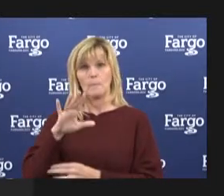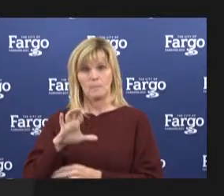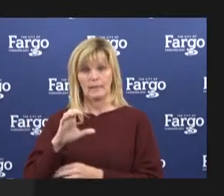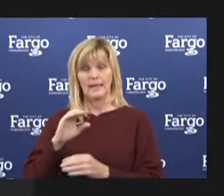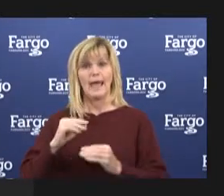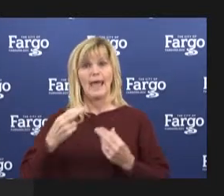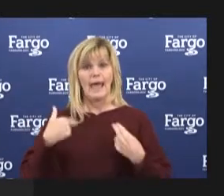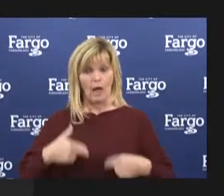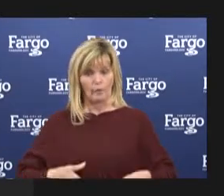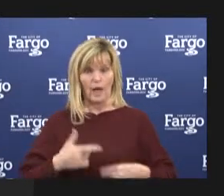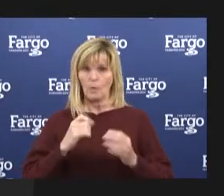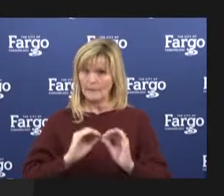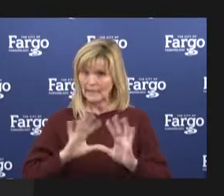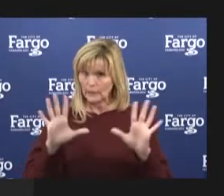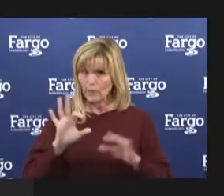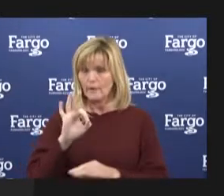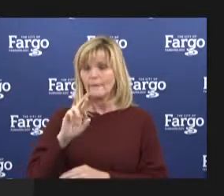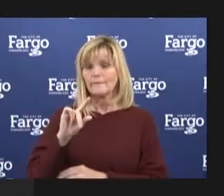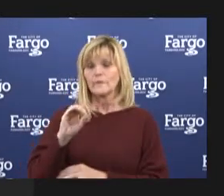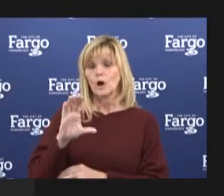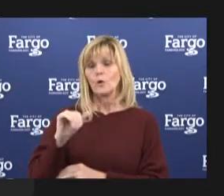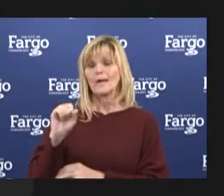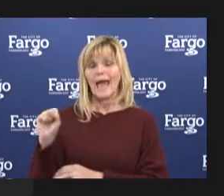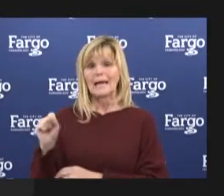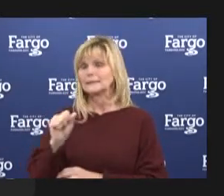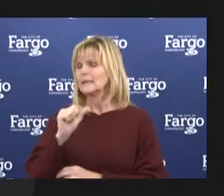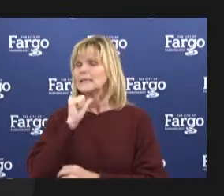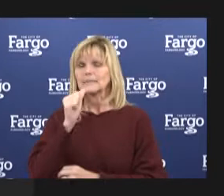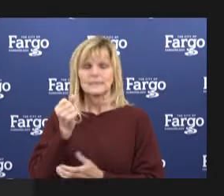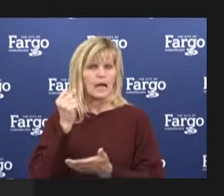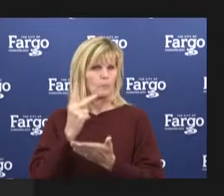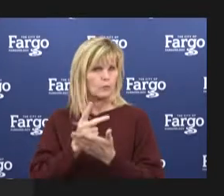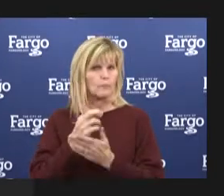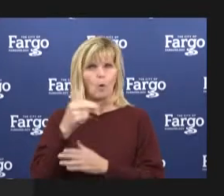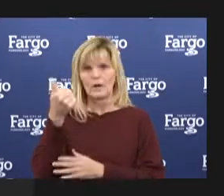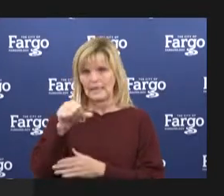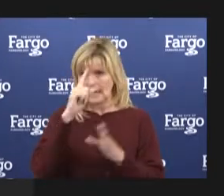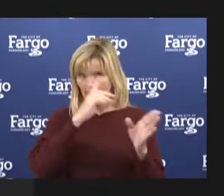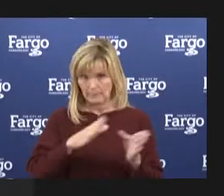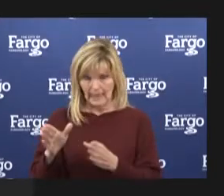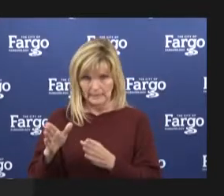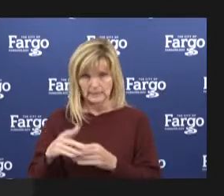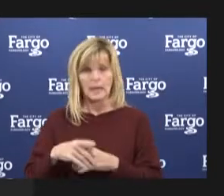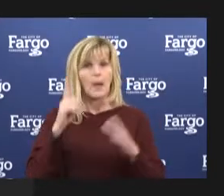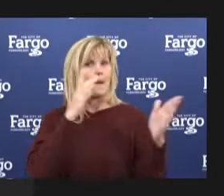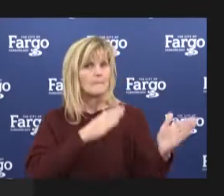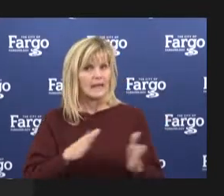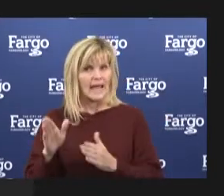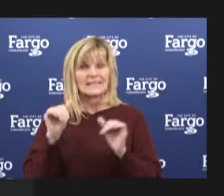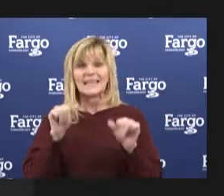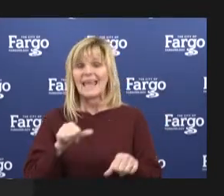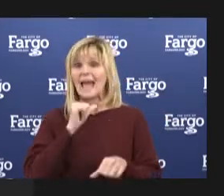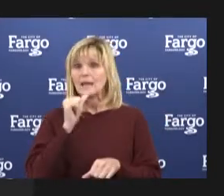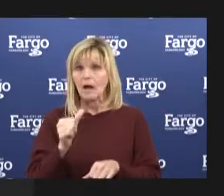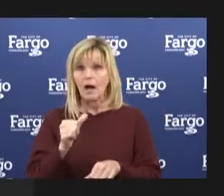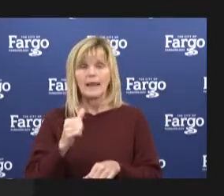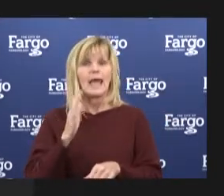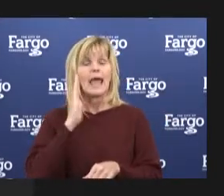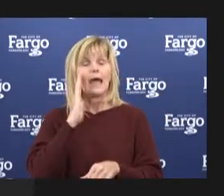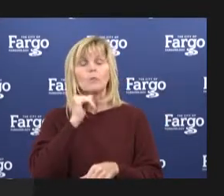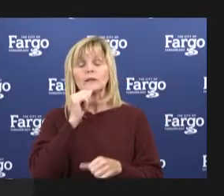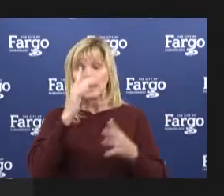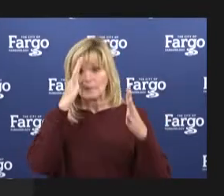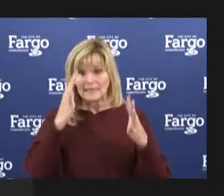very clear. Fargo-Cass Public Health does not approve or deny plans. Plans cannot and will not be decided